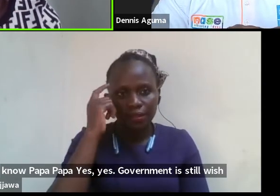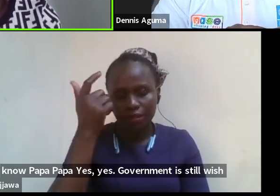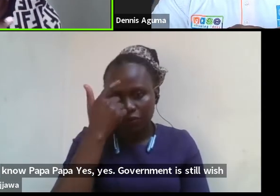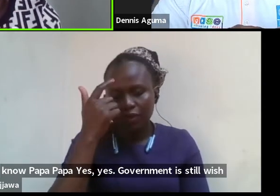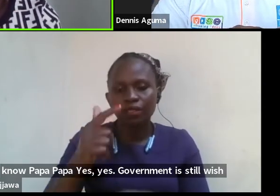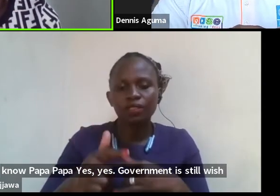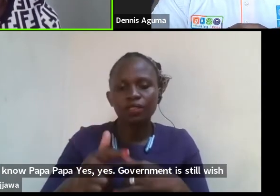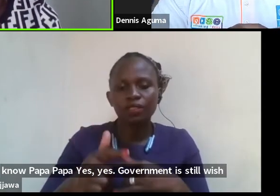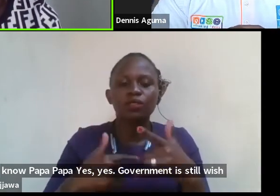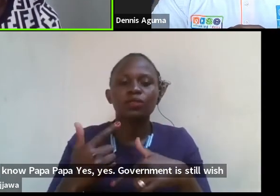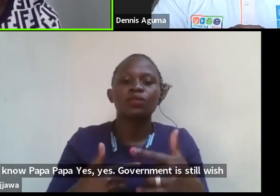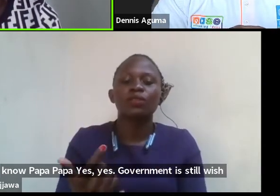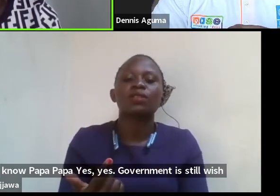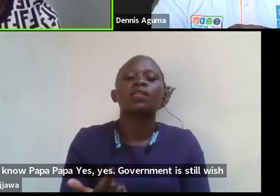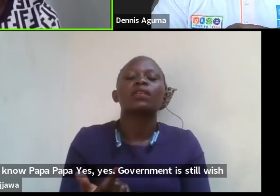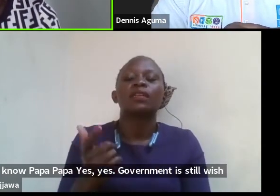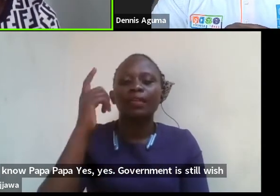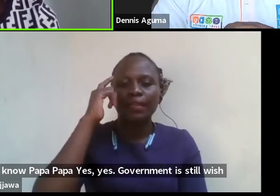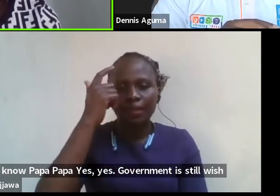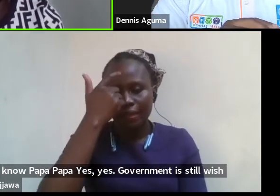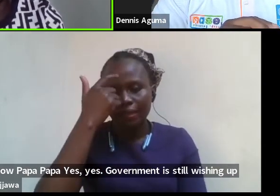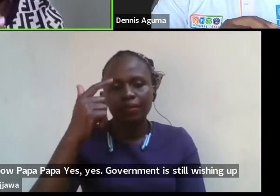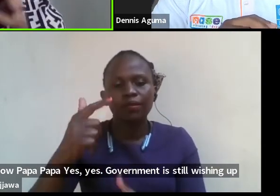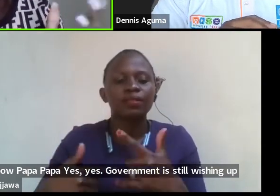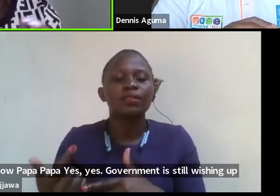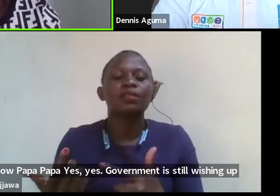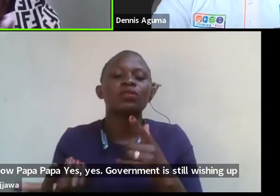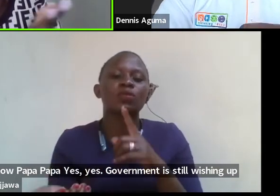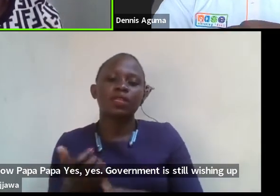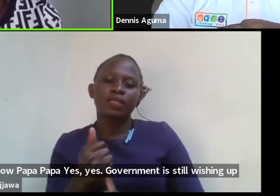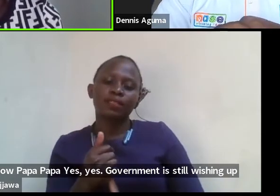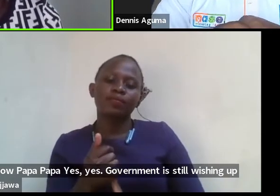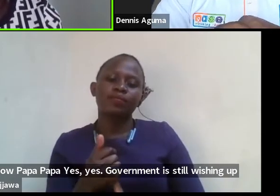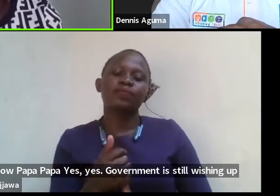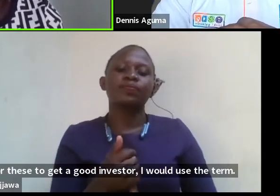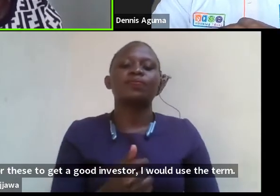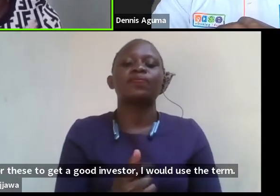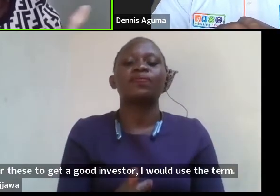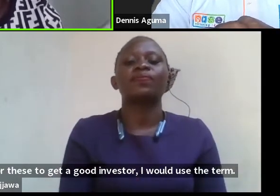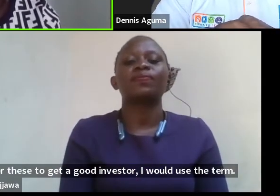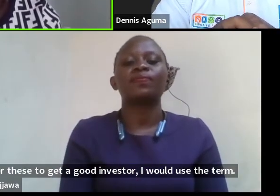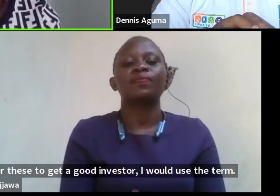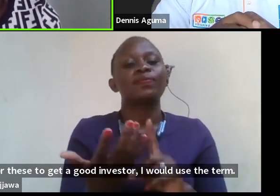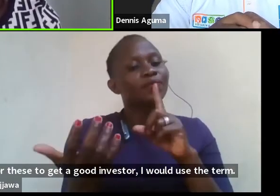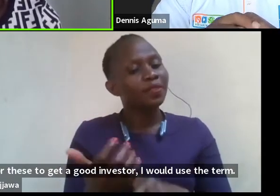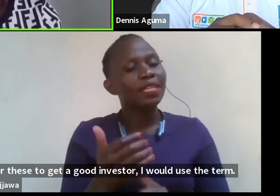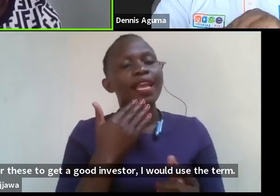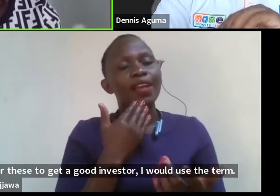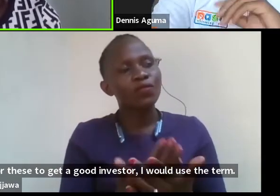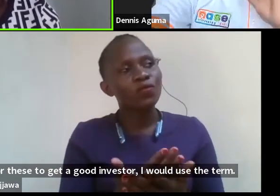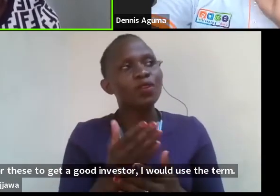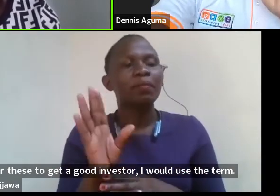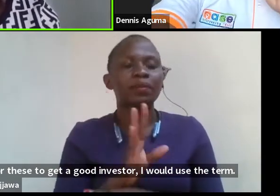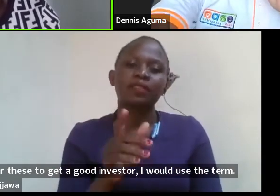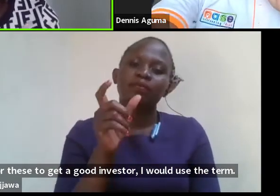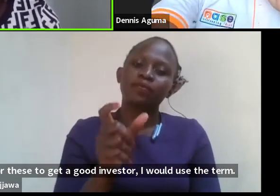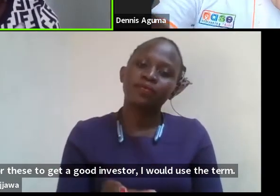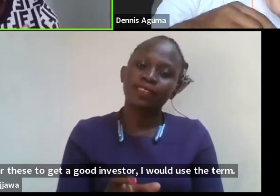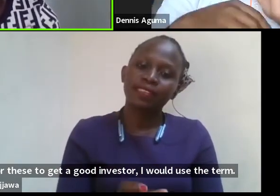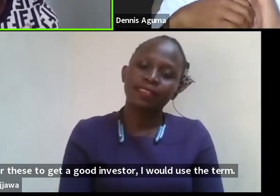this to get a good investor. I would use the term a good investor that is able to